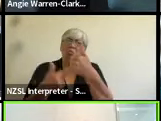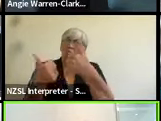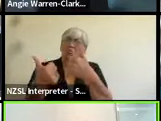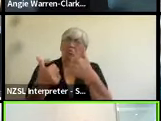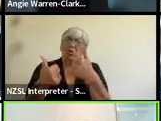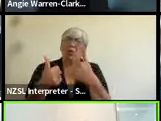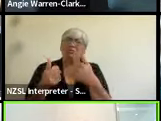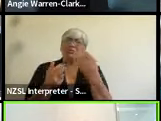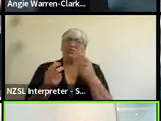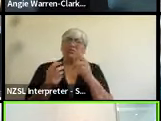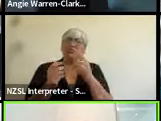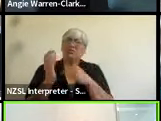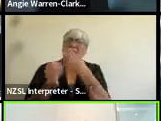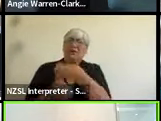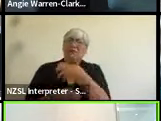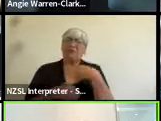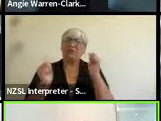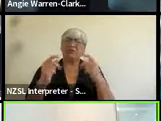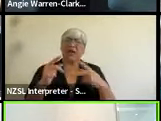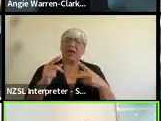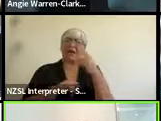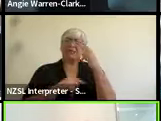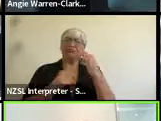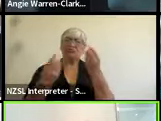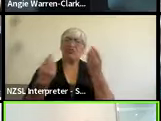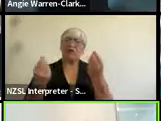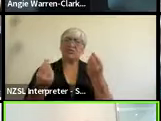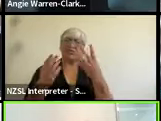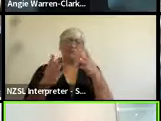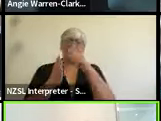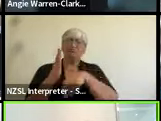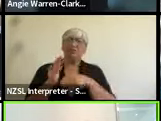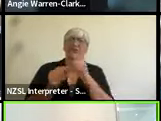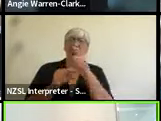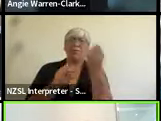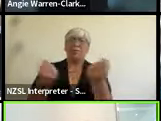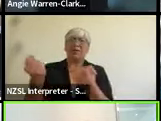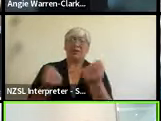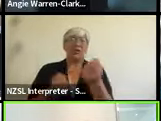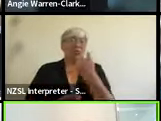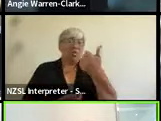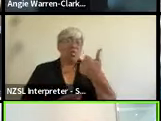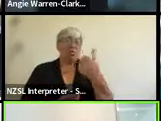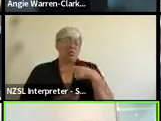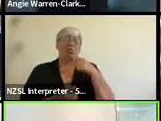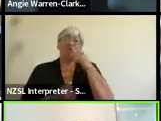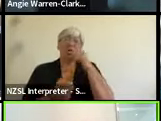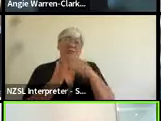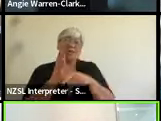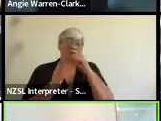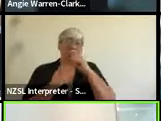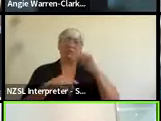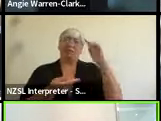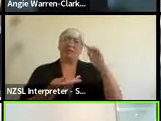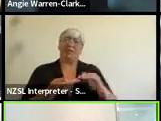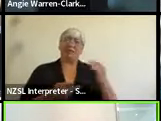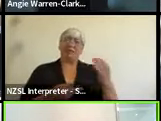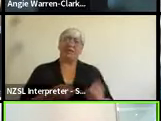public transport. That really does help disabled people because many of them have less money than the general population.